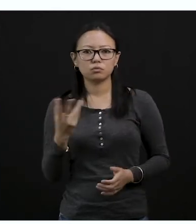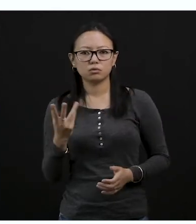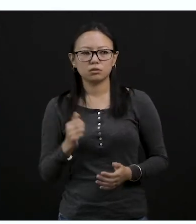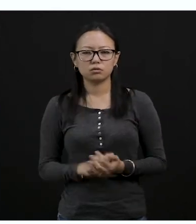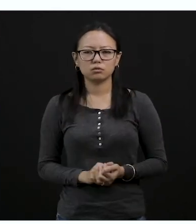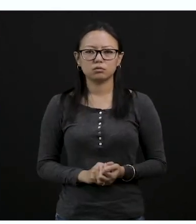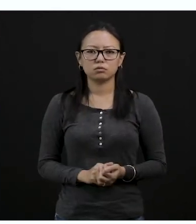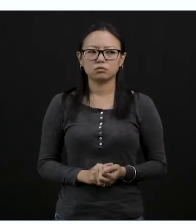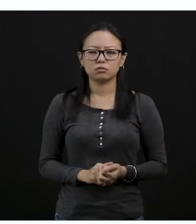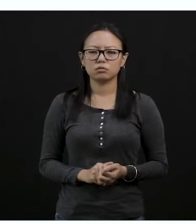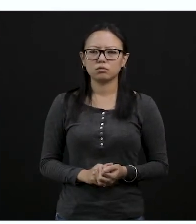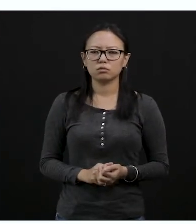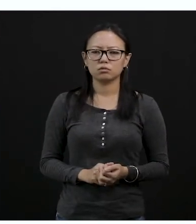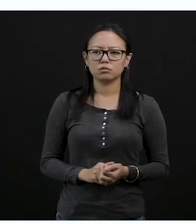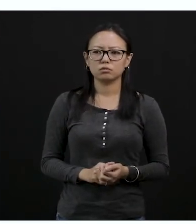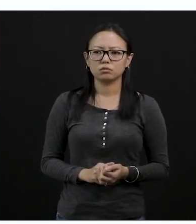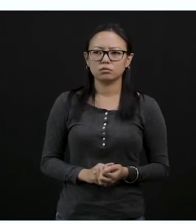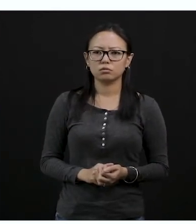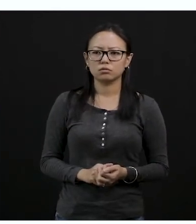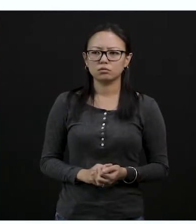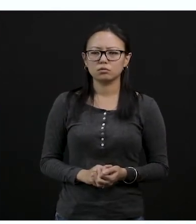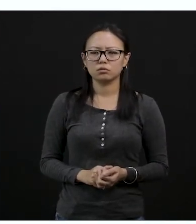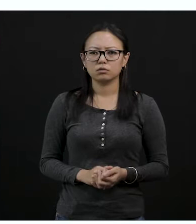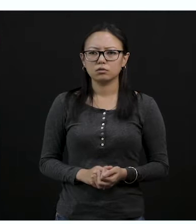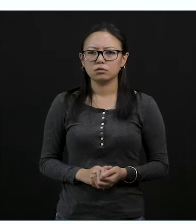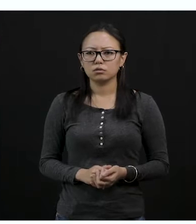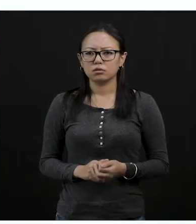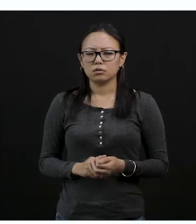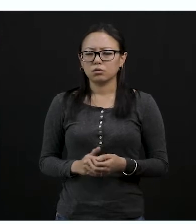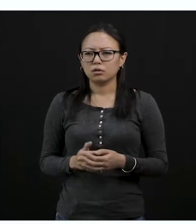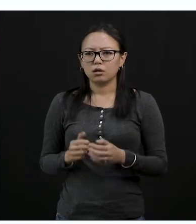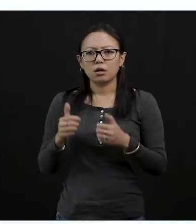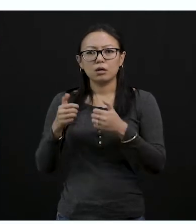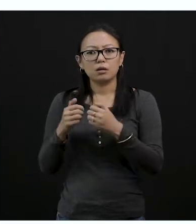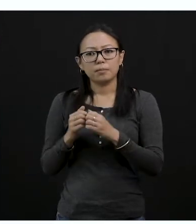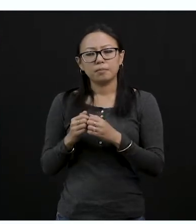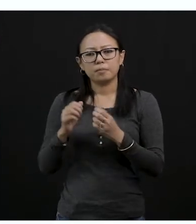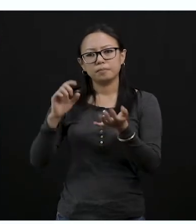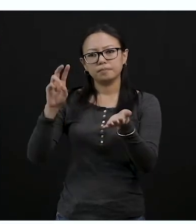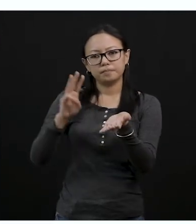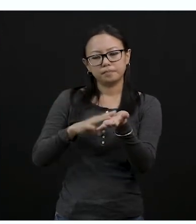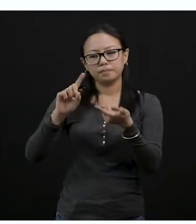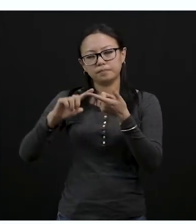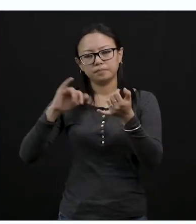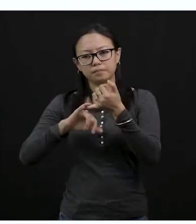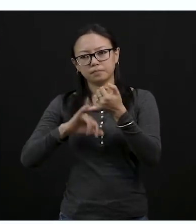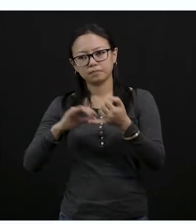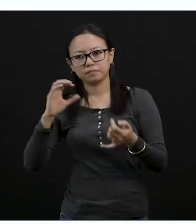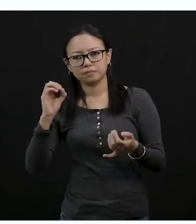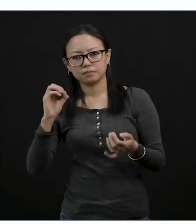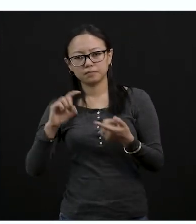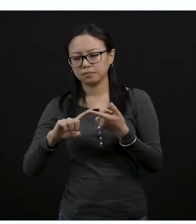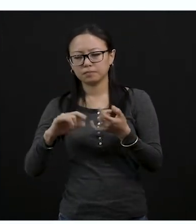means sending or receiving messages. Okay, suppose you tell someone and you send